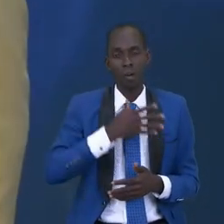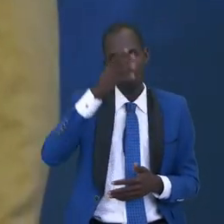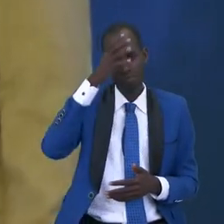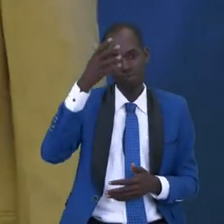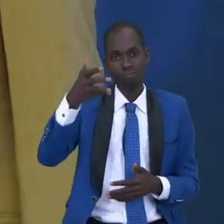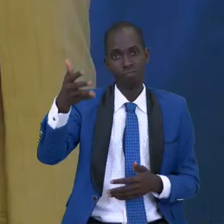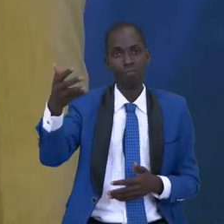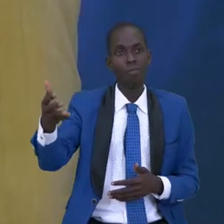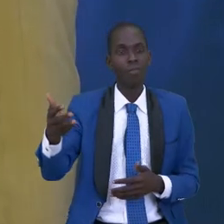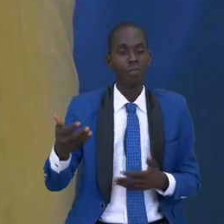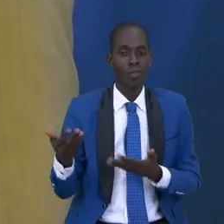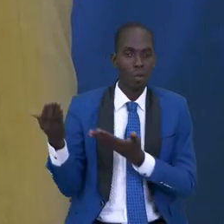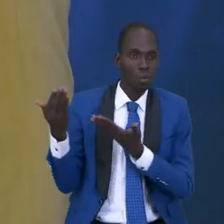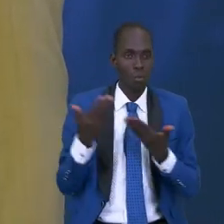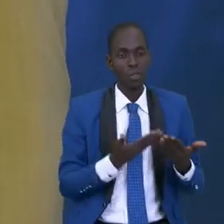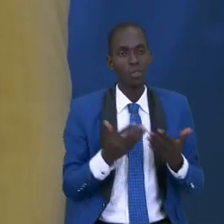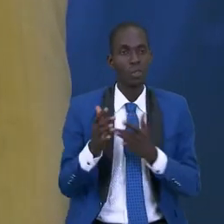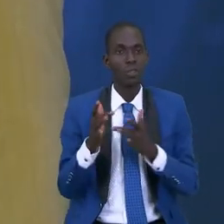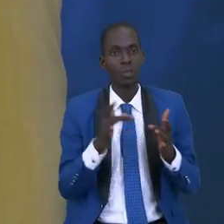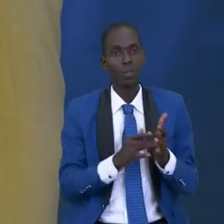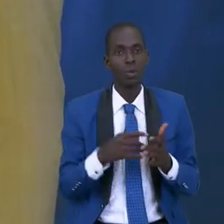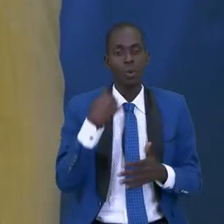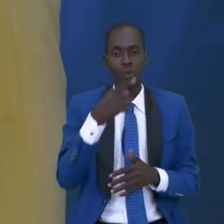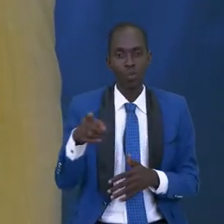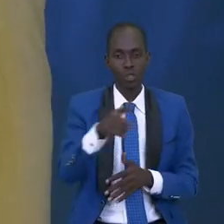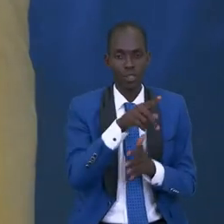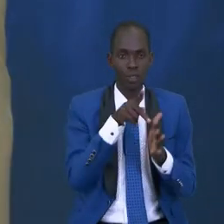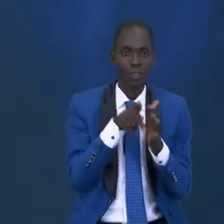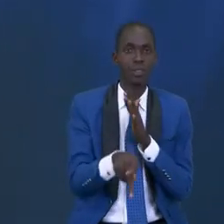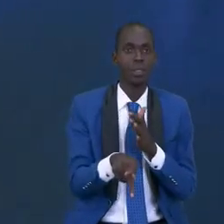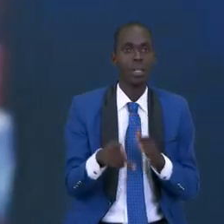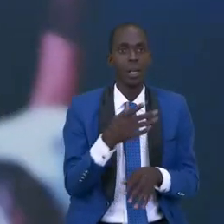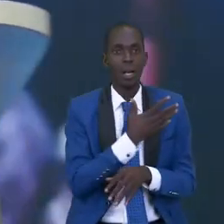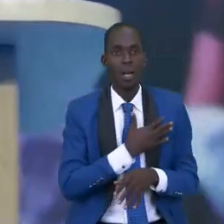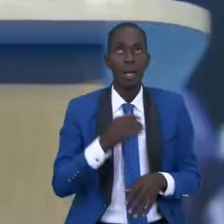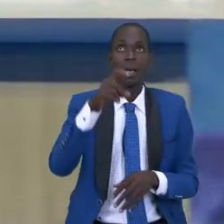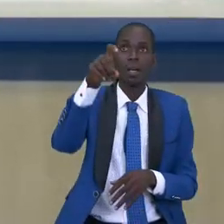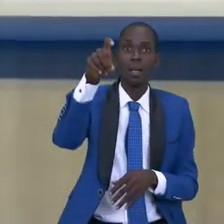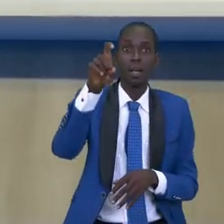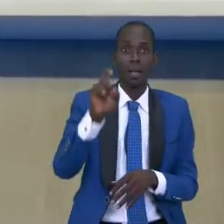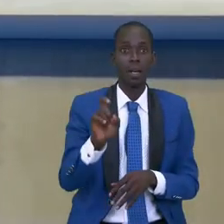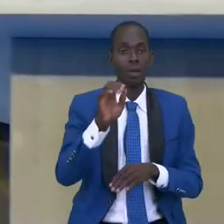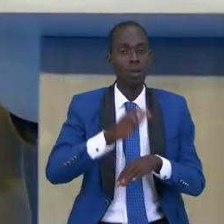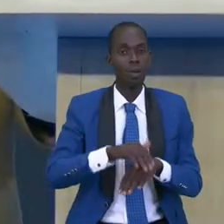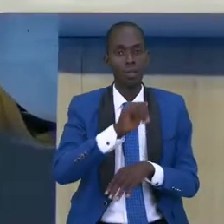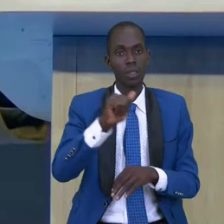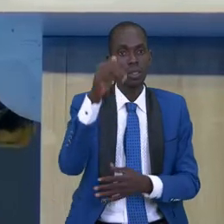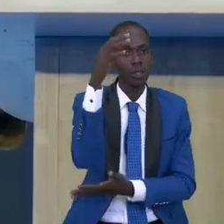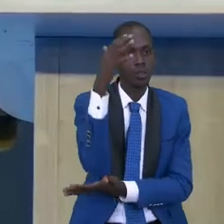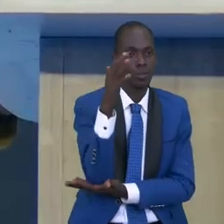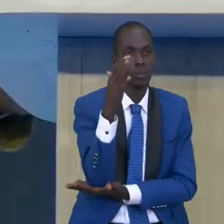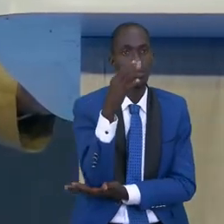raised up Jesus, whom ye slew and hanged on a tree. Whom ye